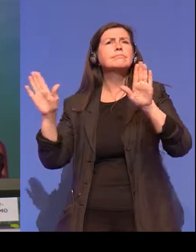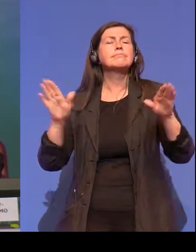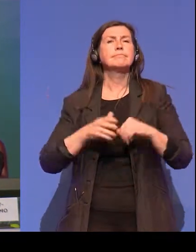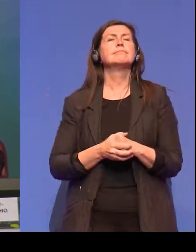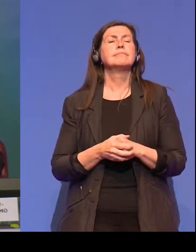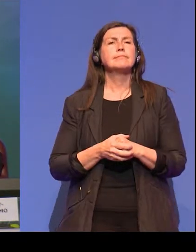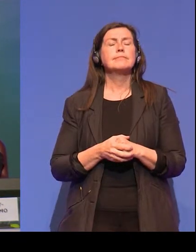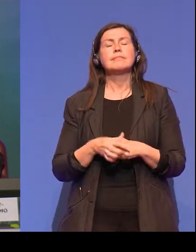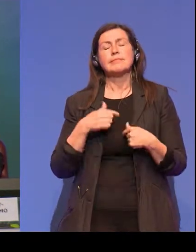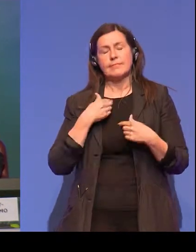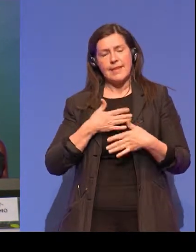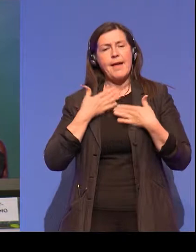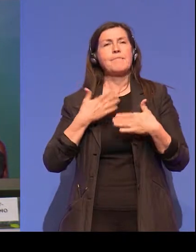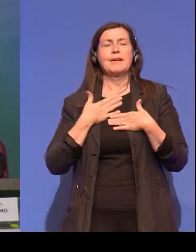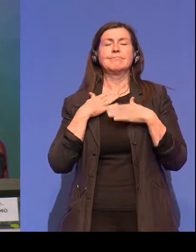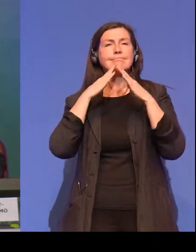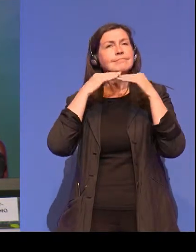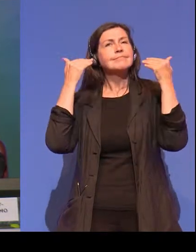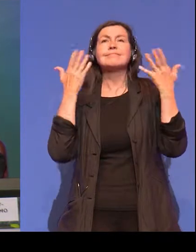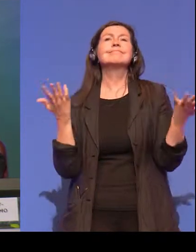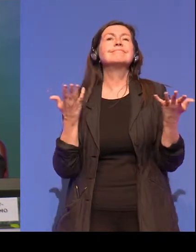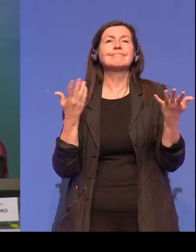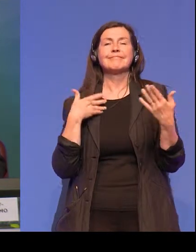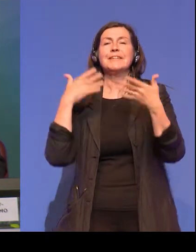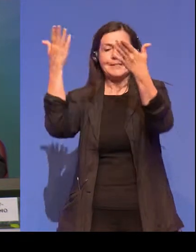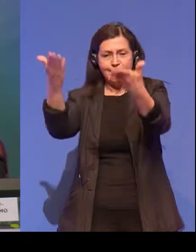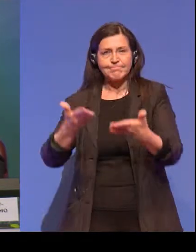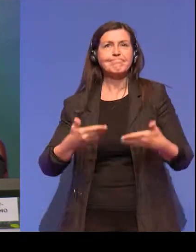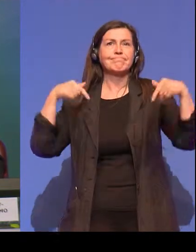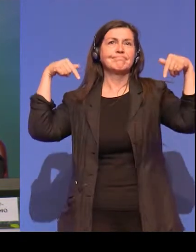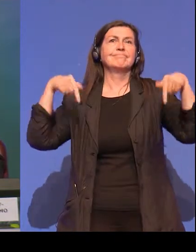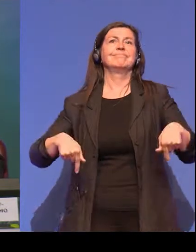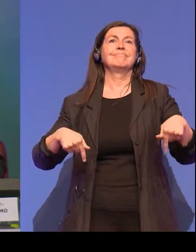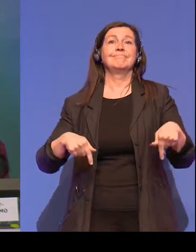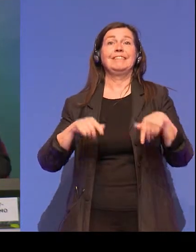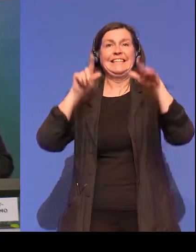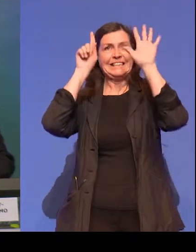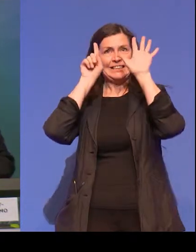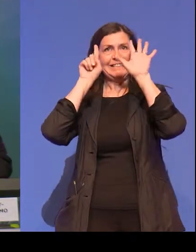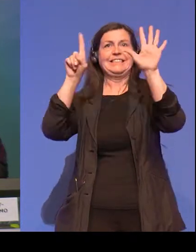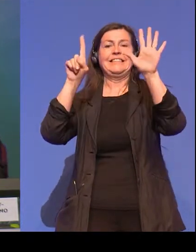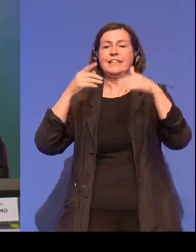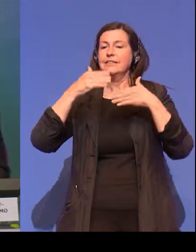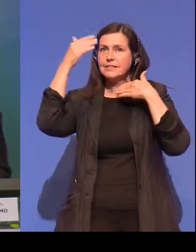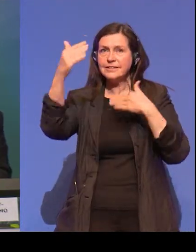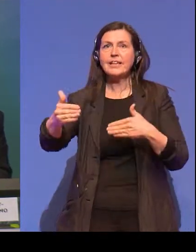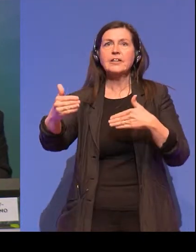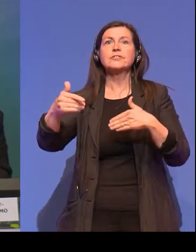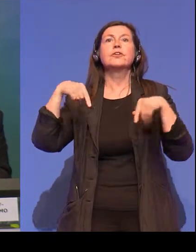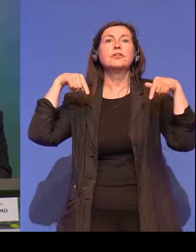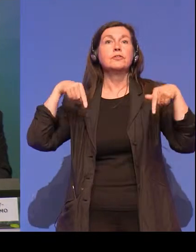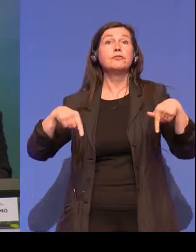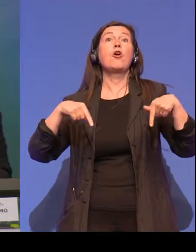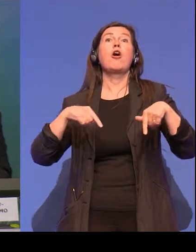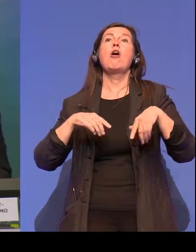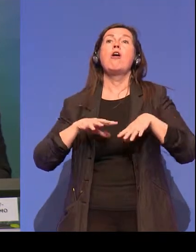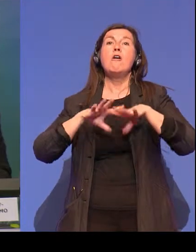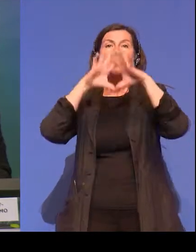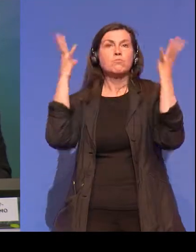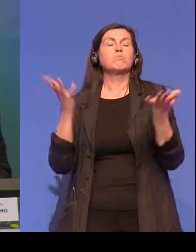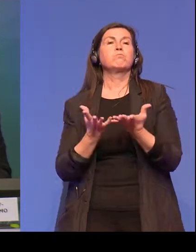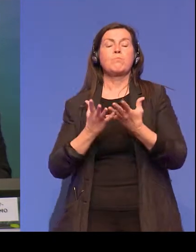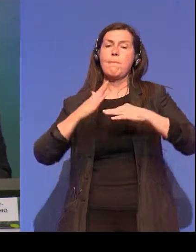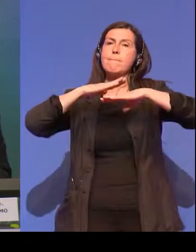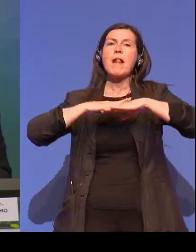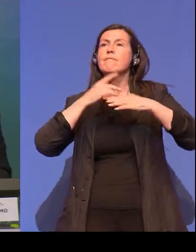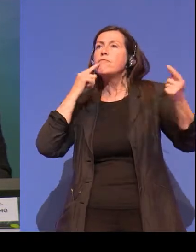I am pleased to welcome you all to the 6th session of the Global Platform for Disaster Risk Reduction under